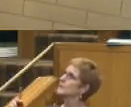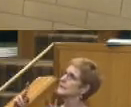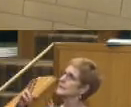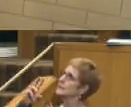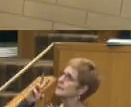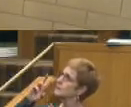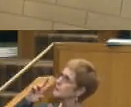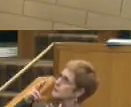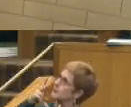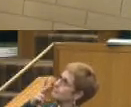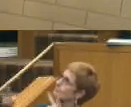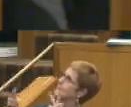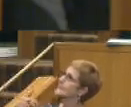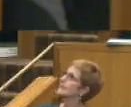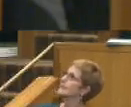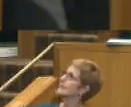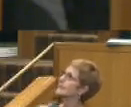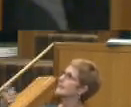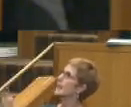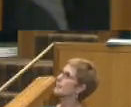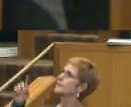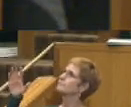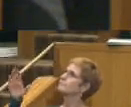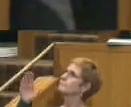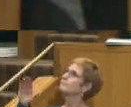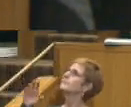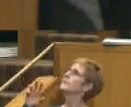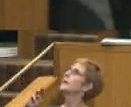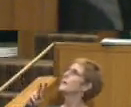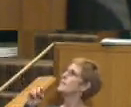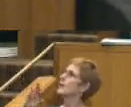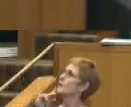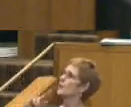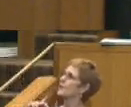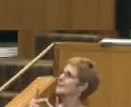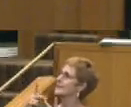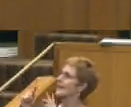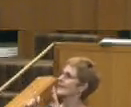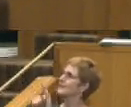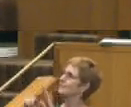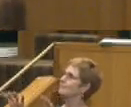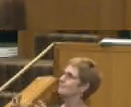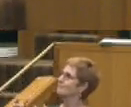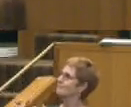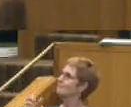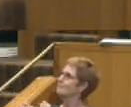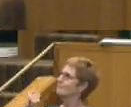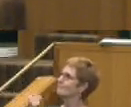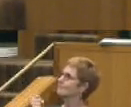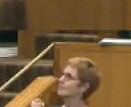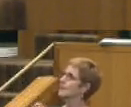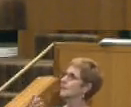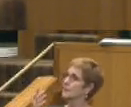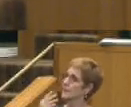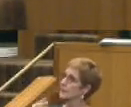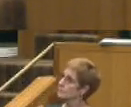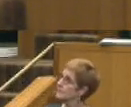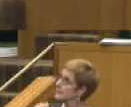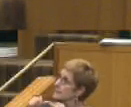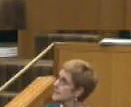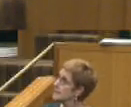by Dr. Michelle Jones from my home church, Friendship Missionary Baptist Church, followed by the presentation of colors